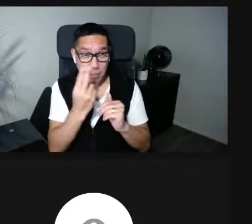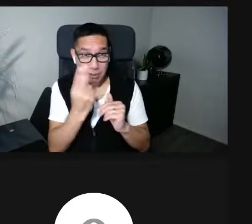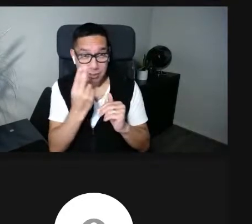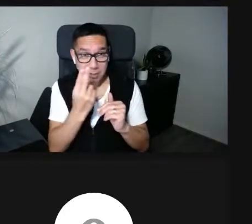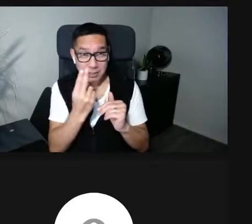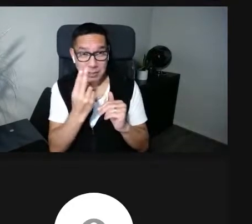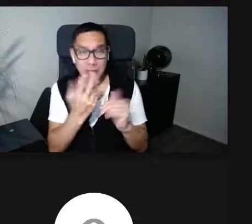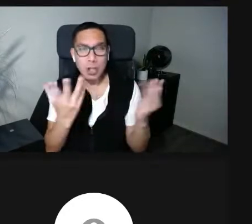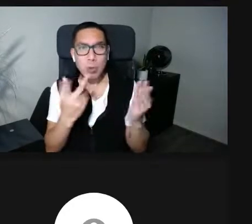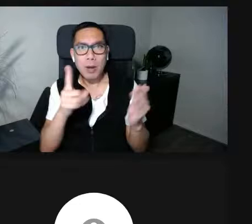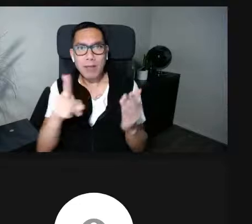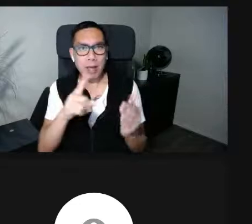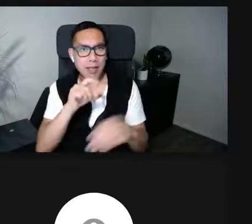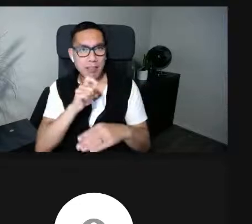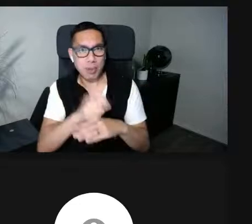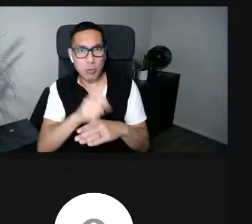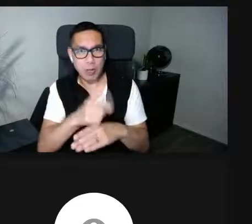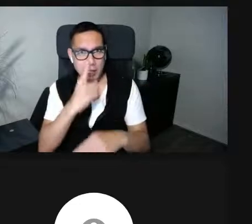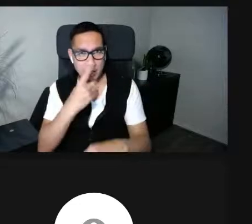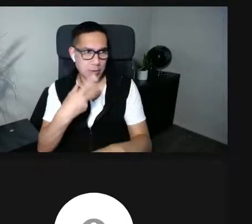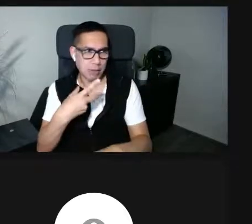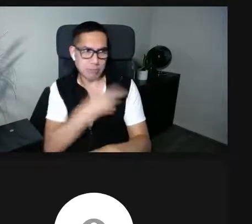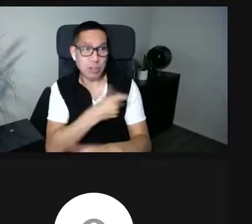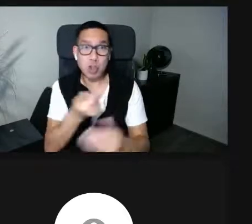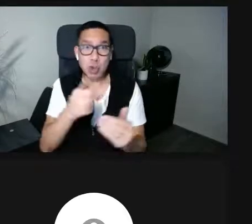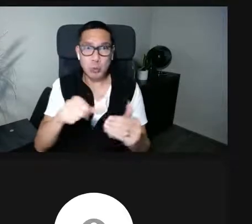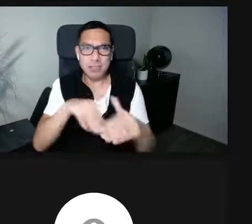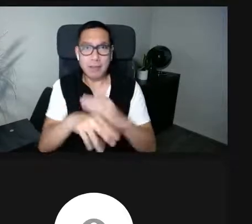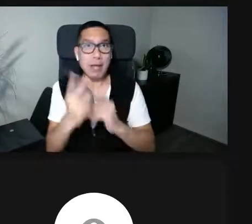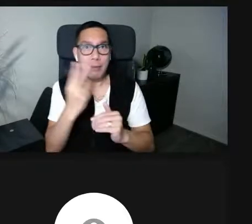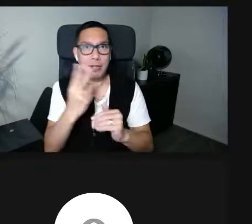this therapy could be used to make a difference.